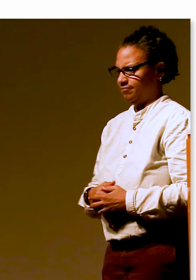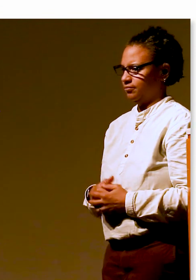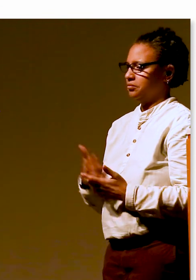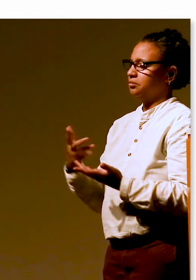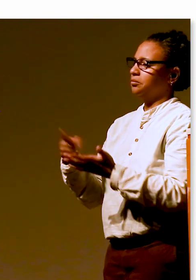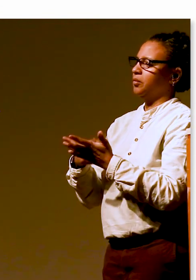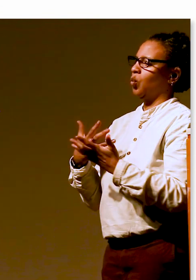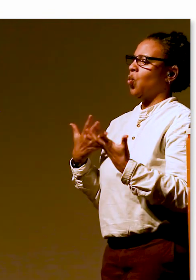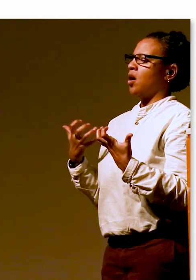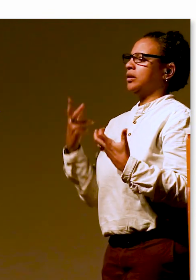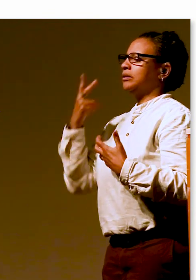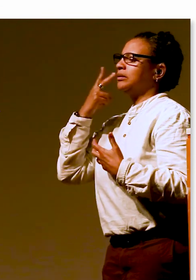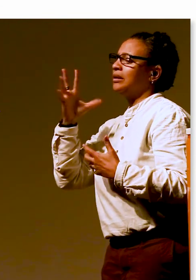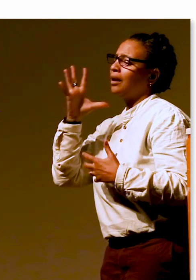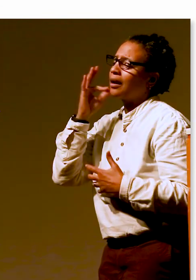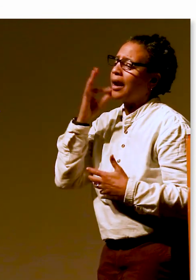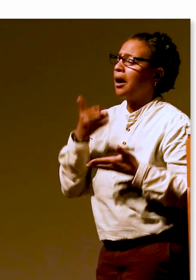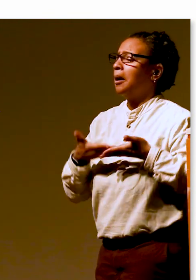platform itself. Yeah.